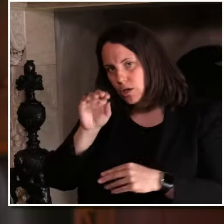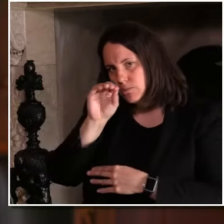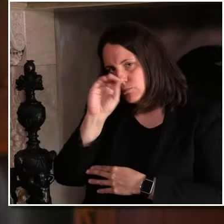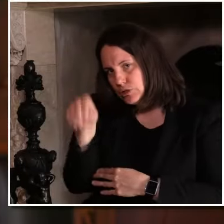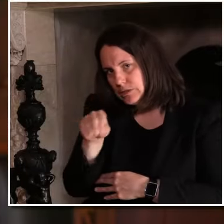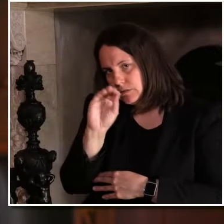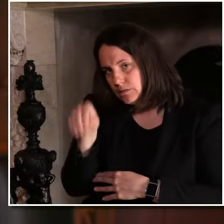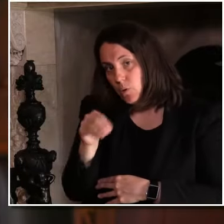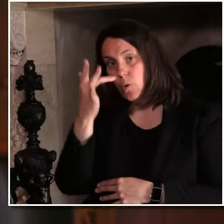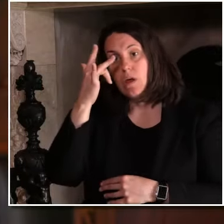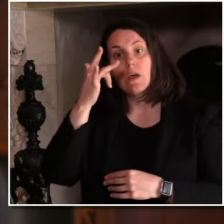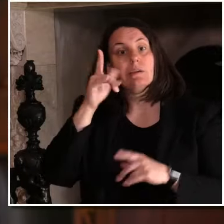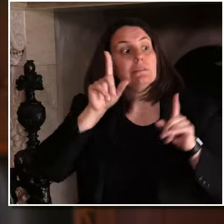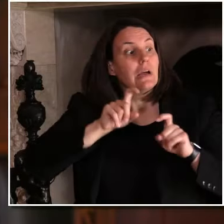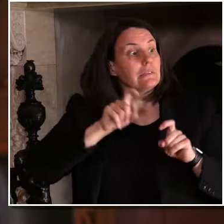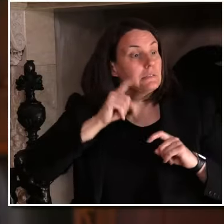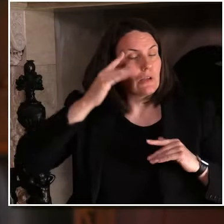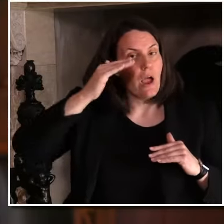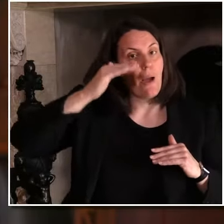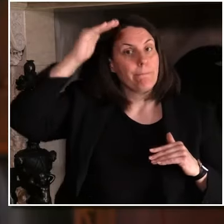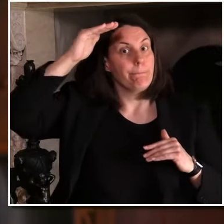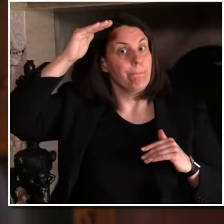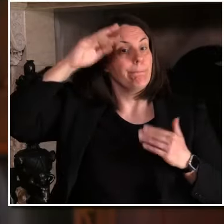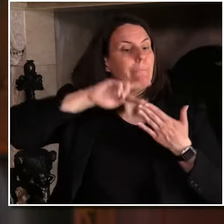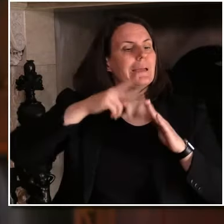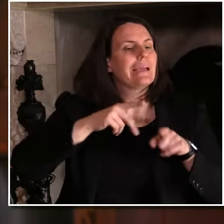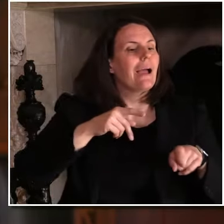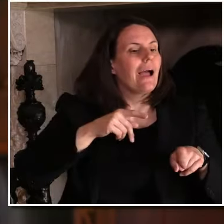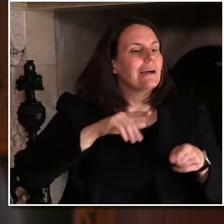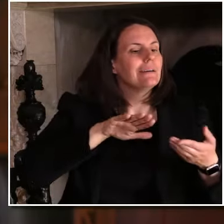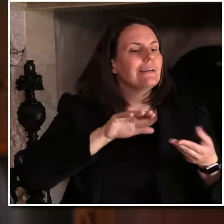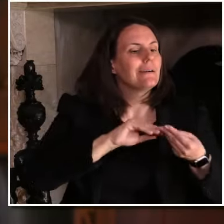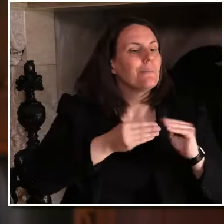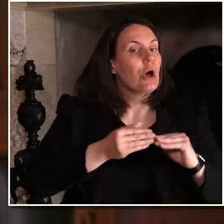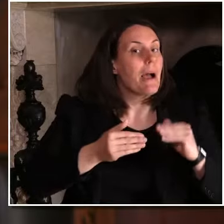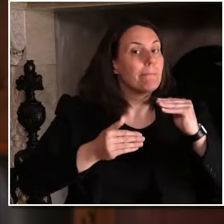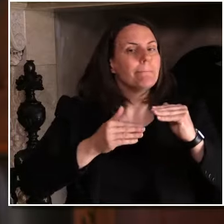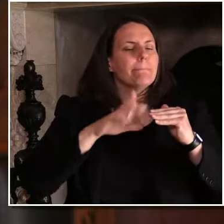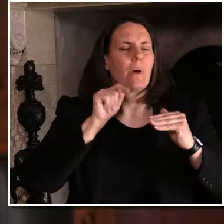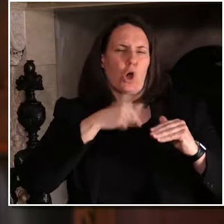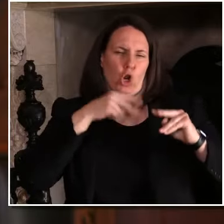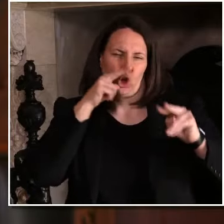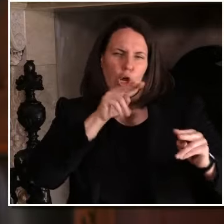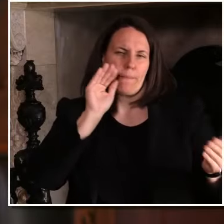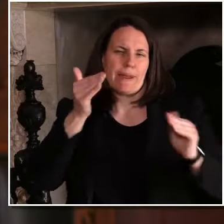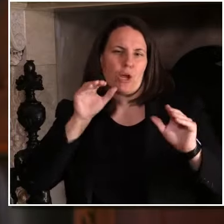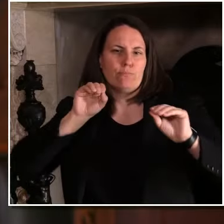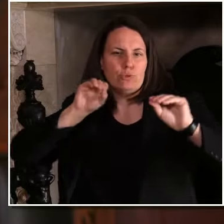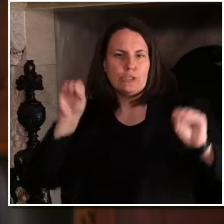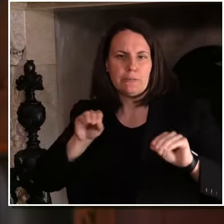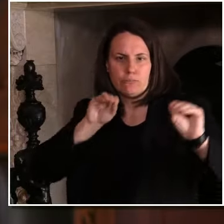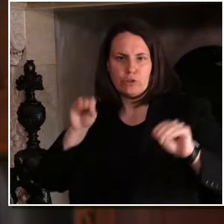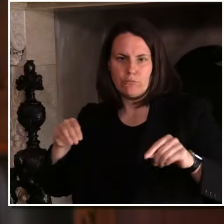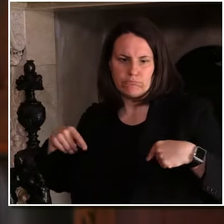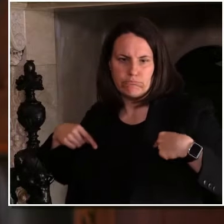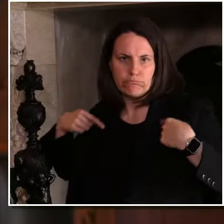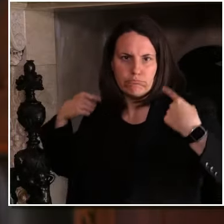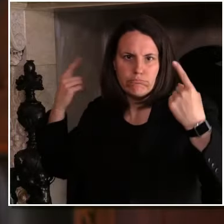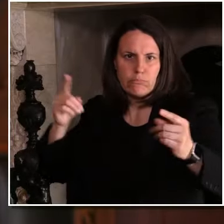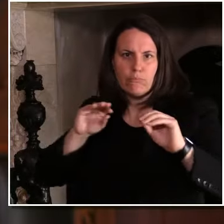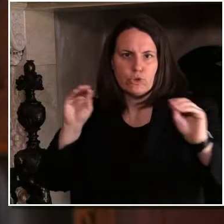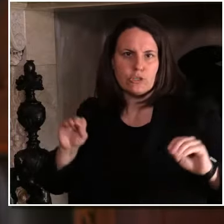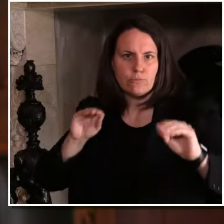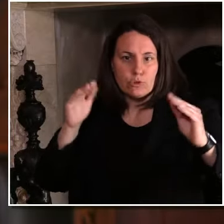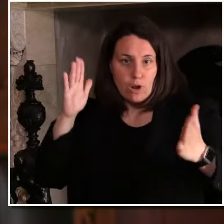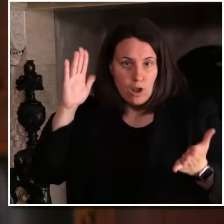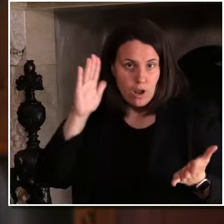trajectory over time kind of way, so that we can account for, for example, this